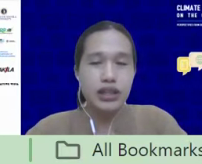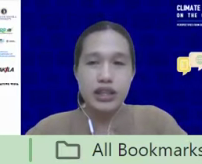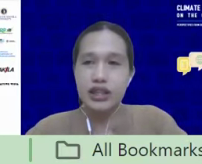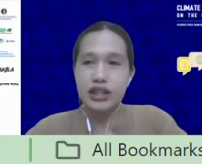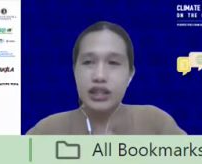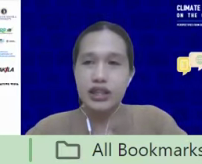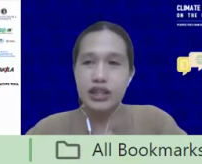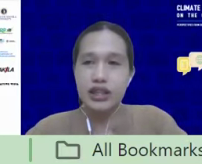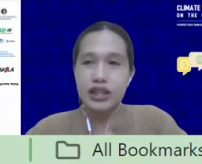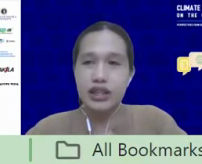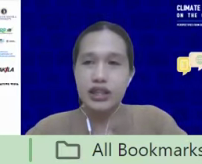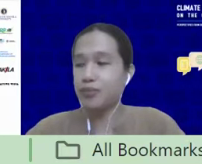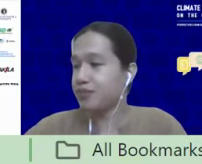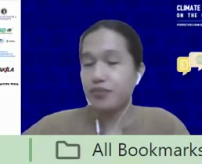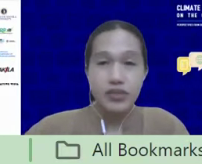I hope that it doesn't,